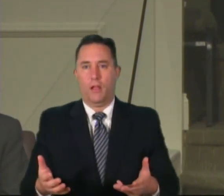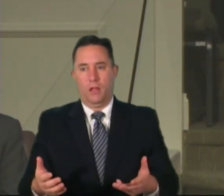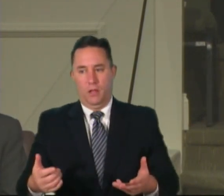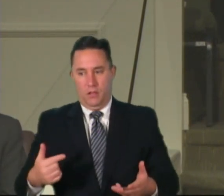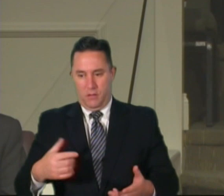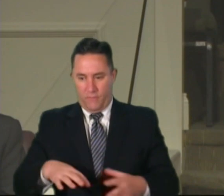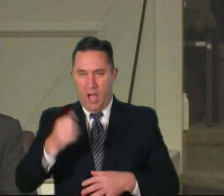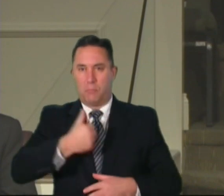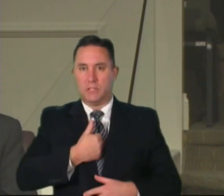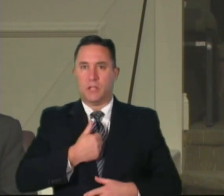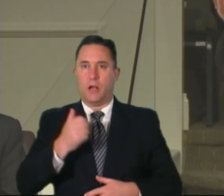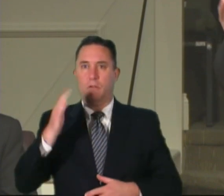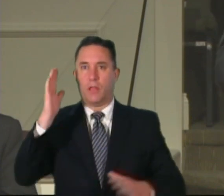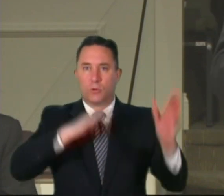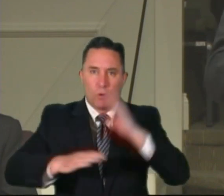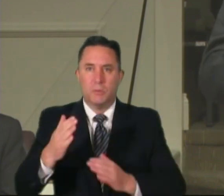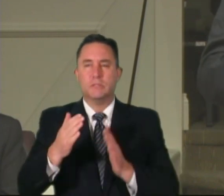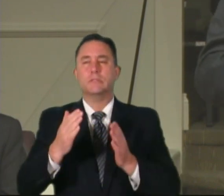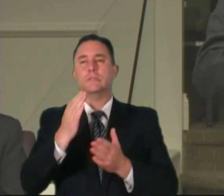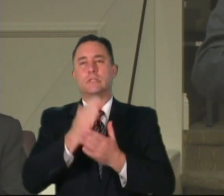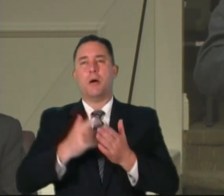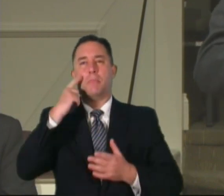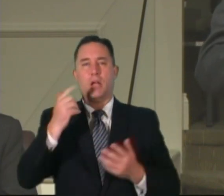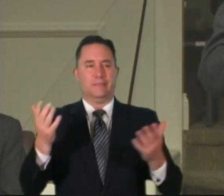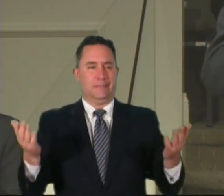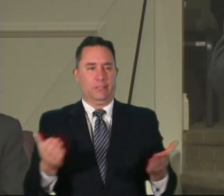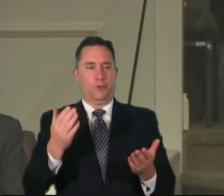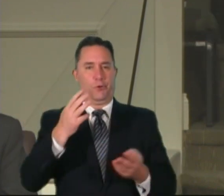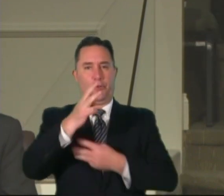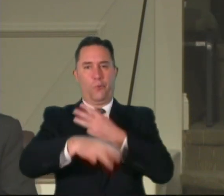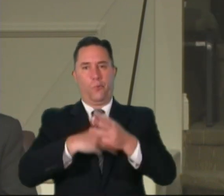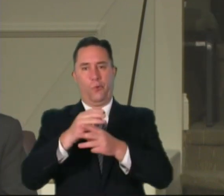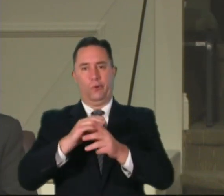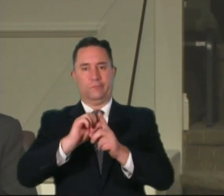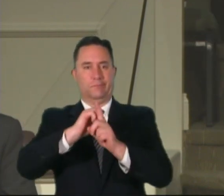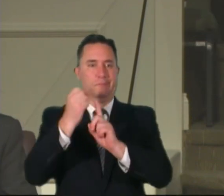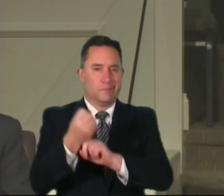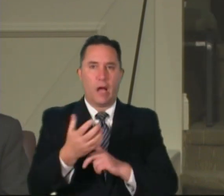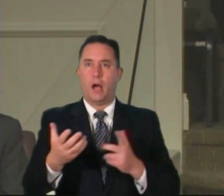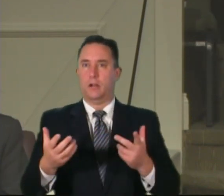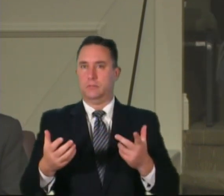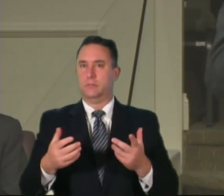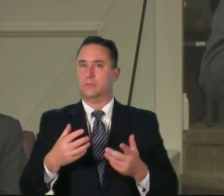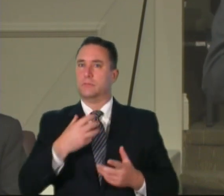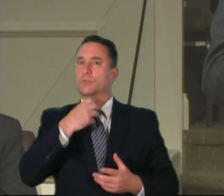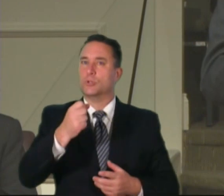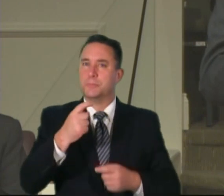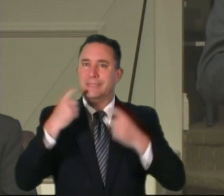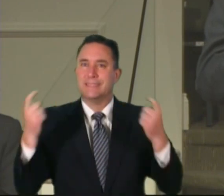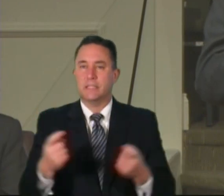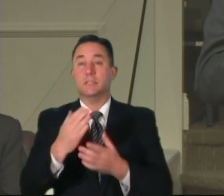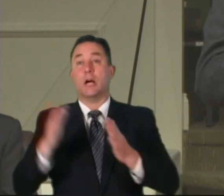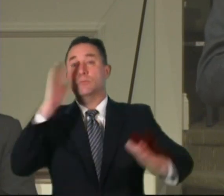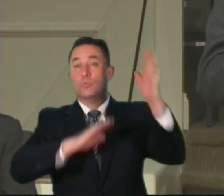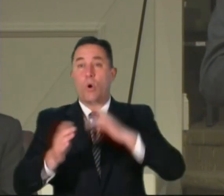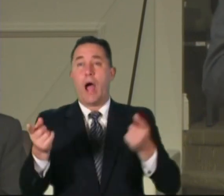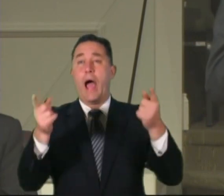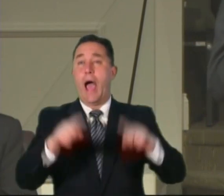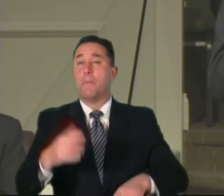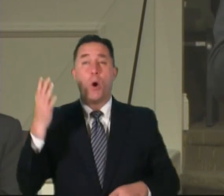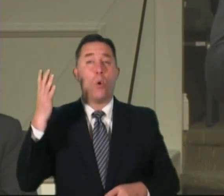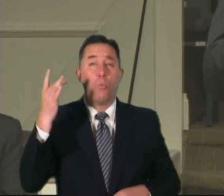find myself in trouble there. Some because we live in a sin-cursed society. Some storms are happen because we